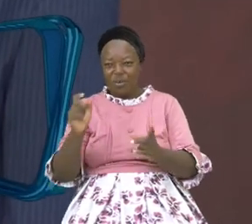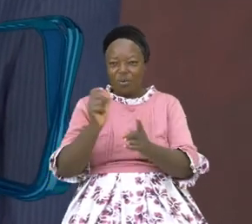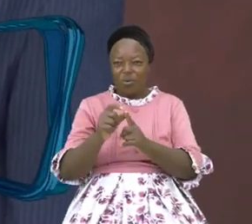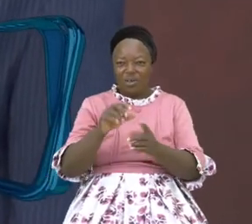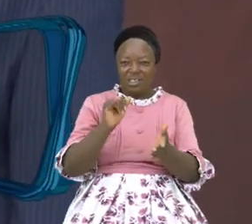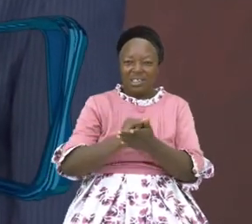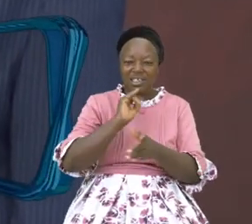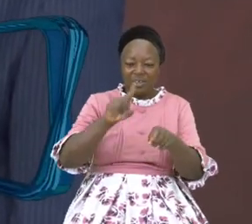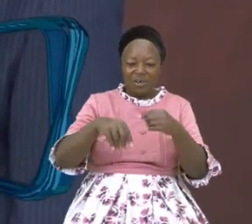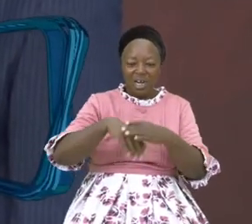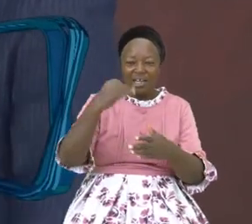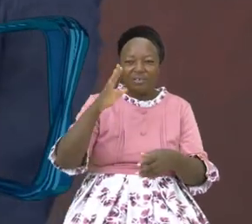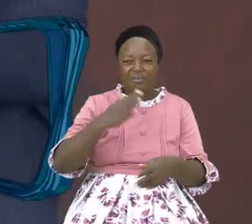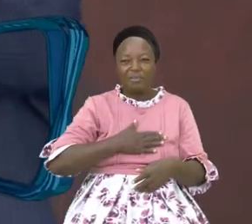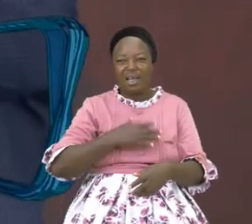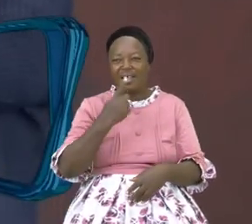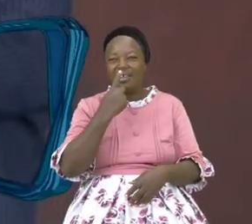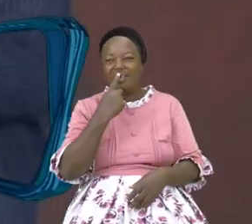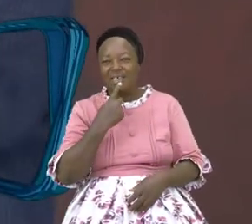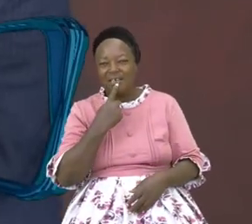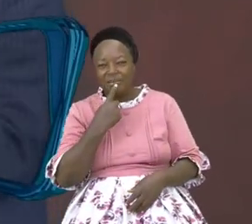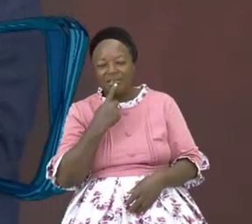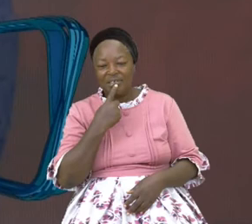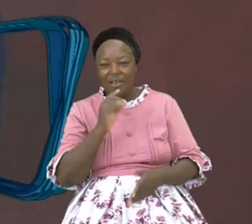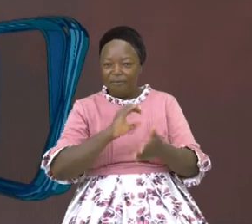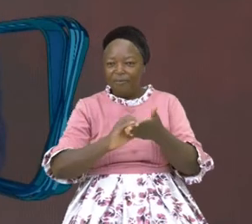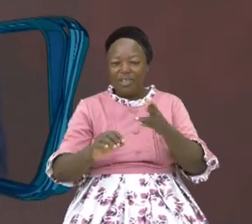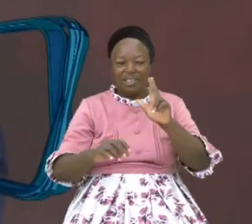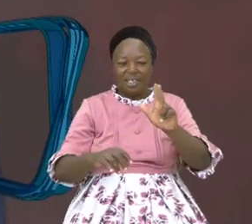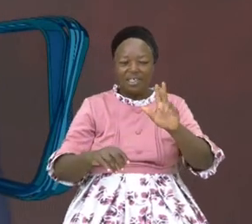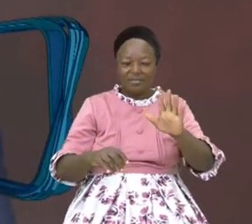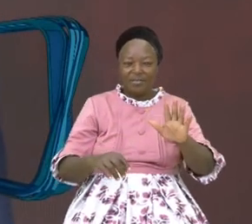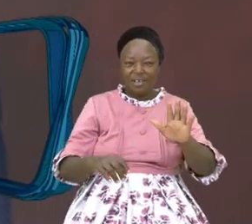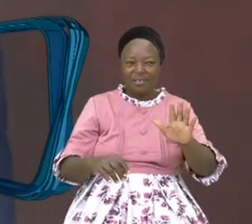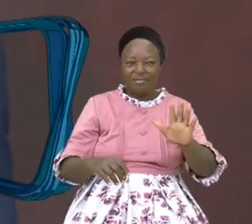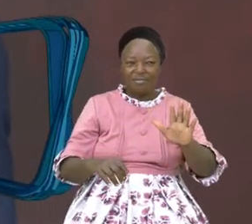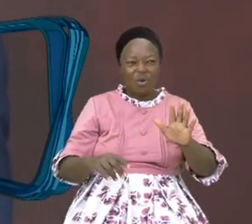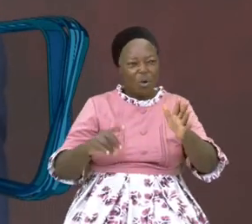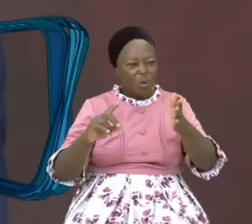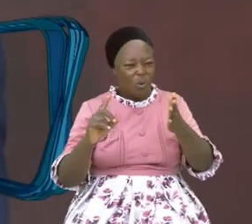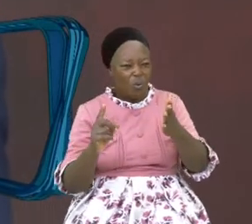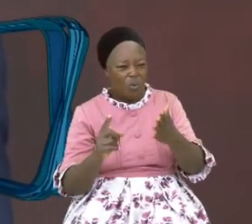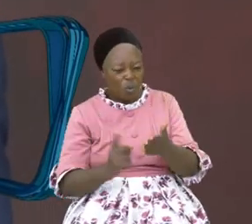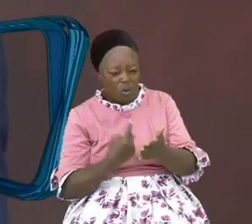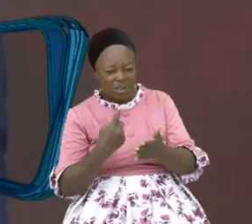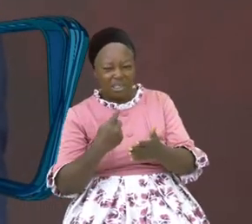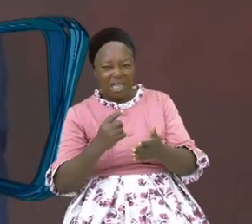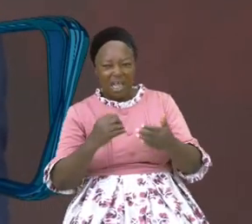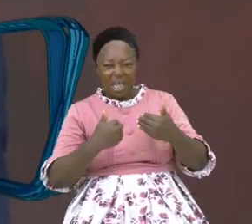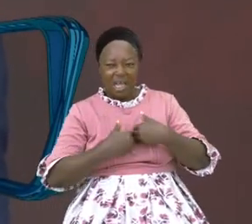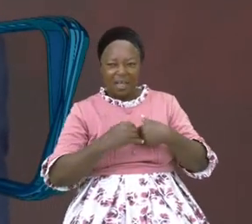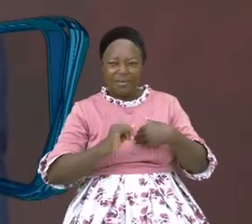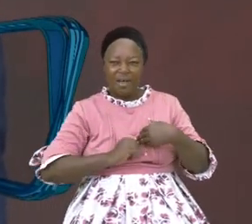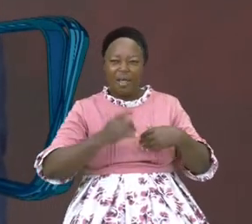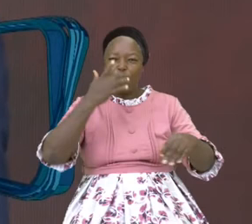gone out of my lips. Look at verse 35. Was have I sworn by